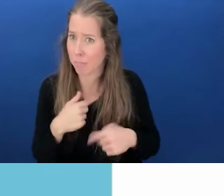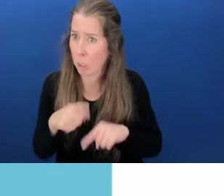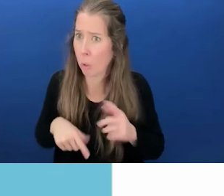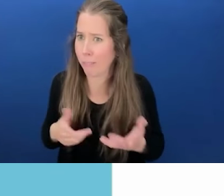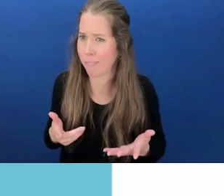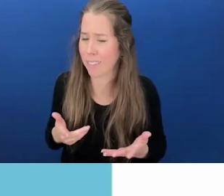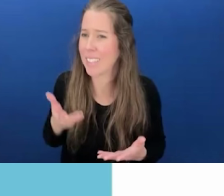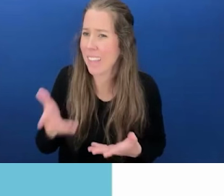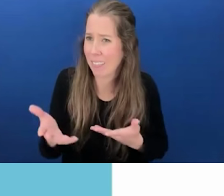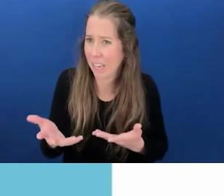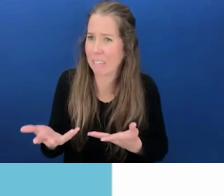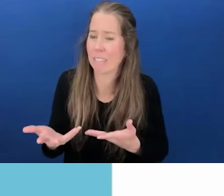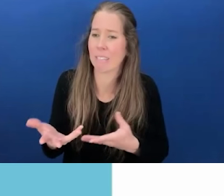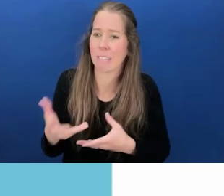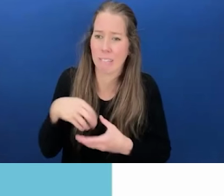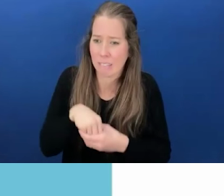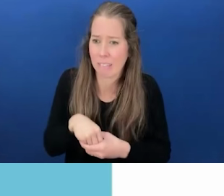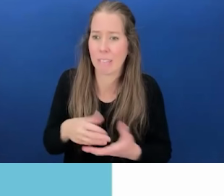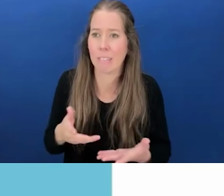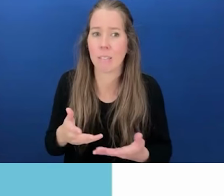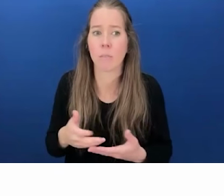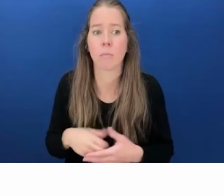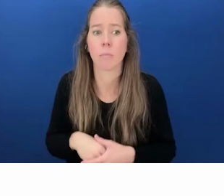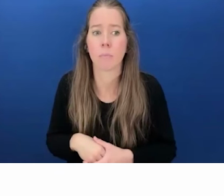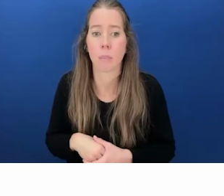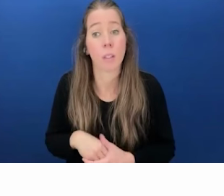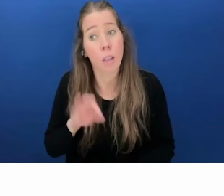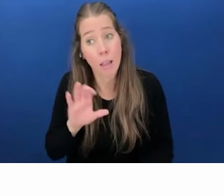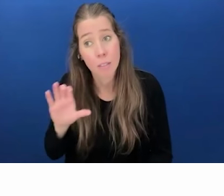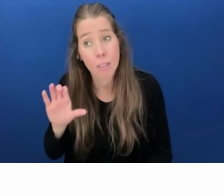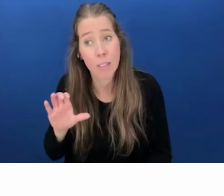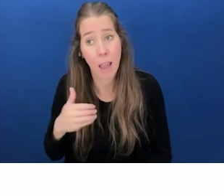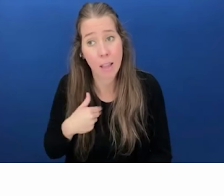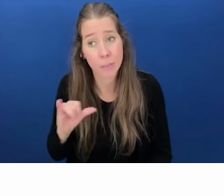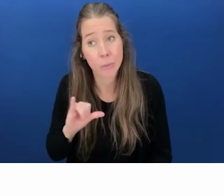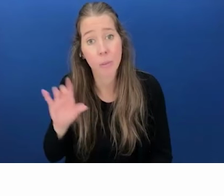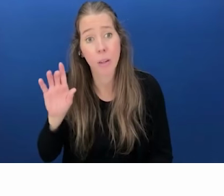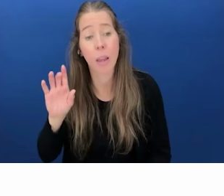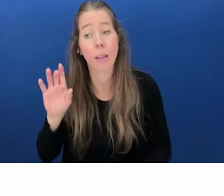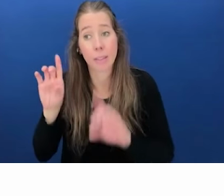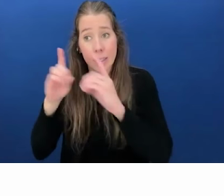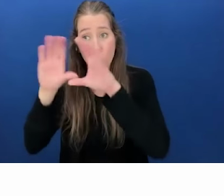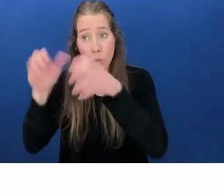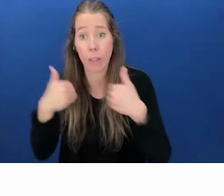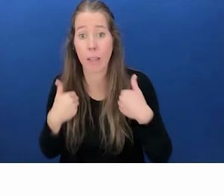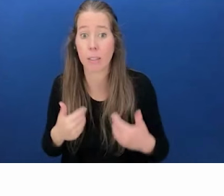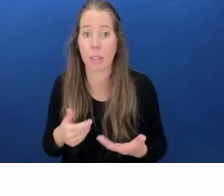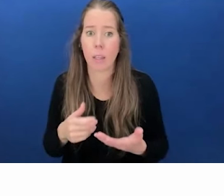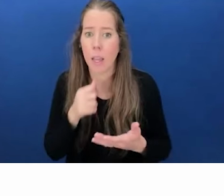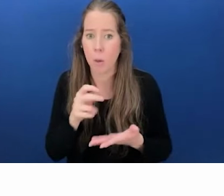It's there. And FCC has it as well. The district has it as well. So I did not mean for this to be that small.